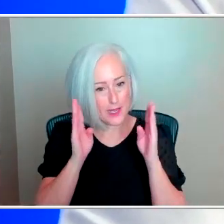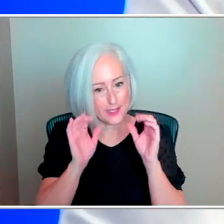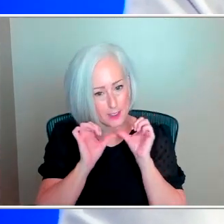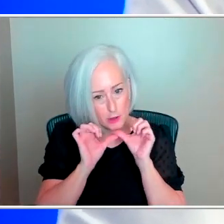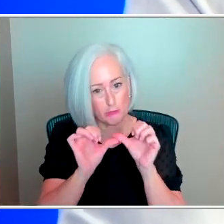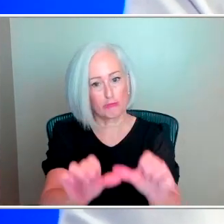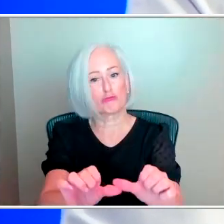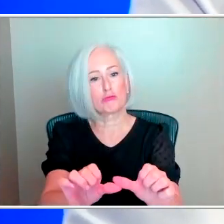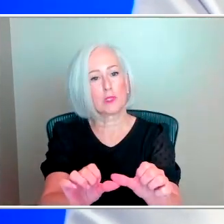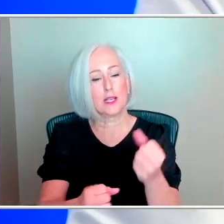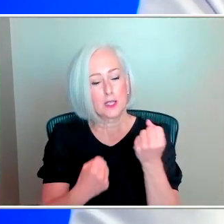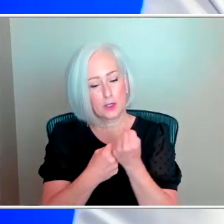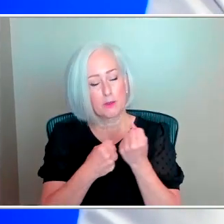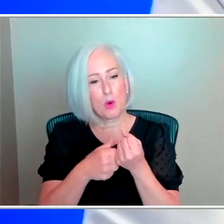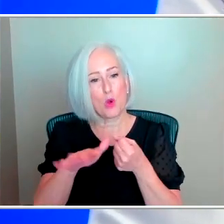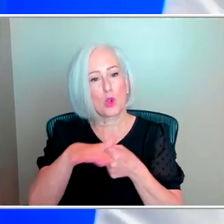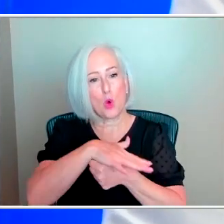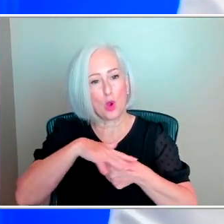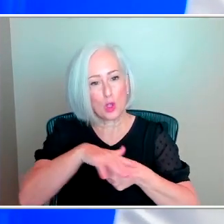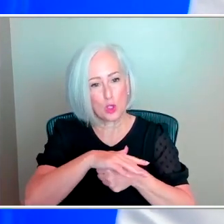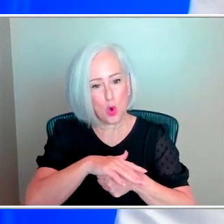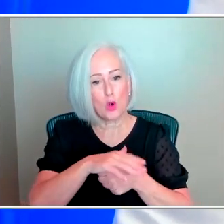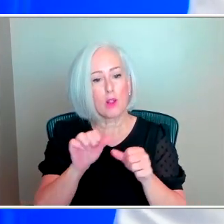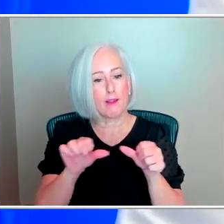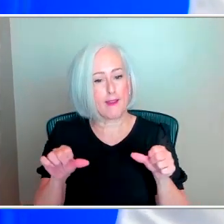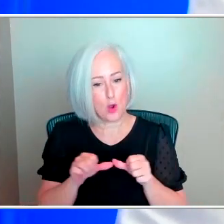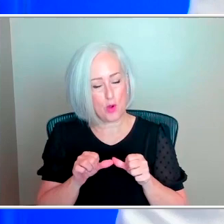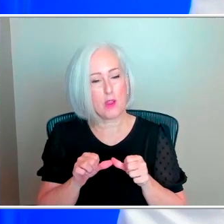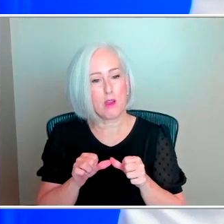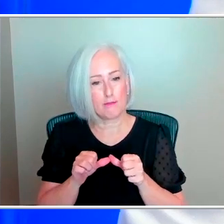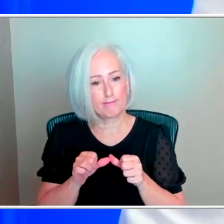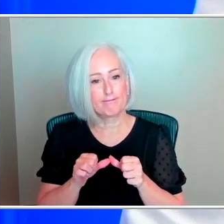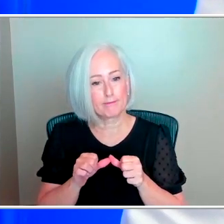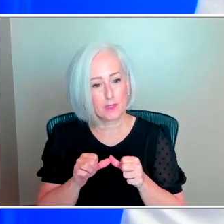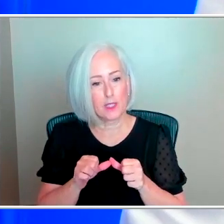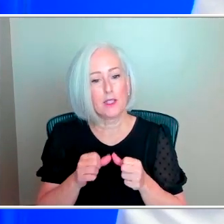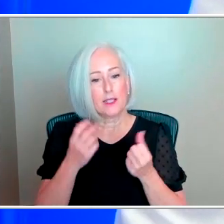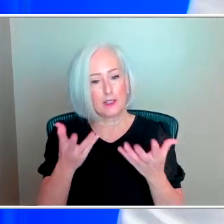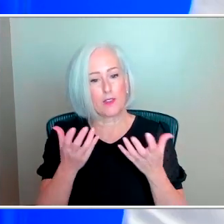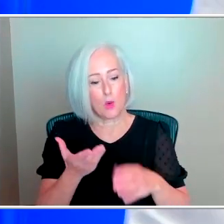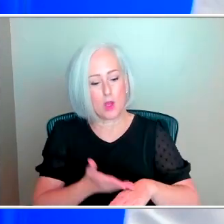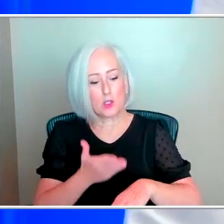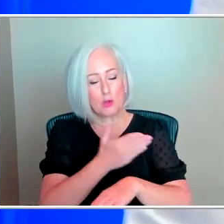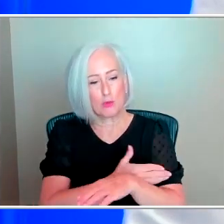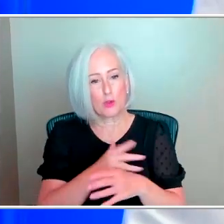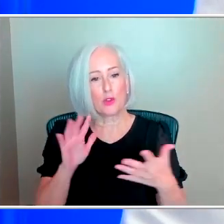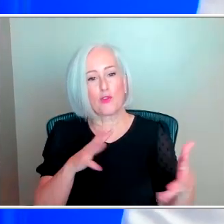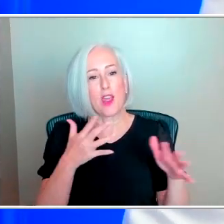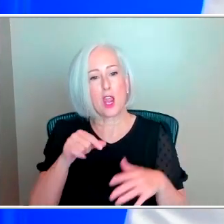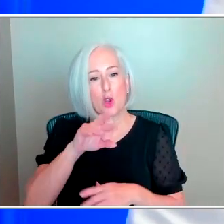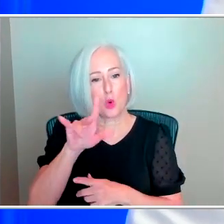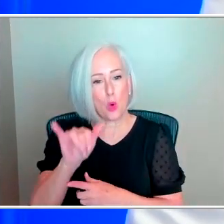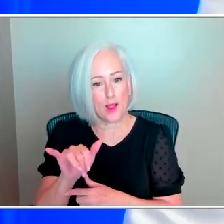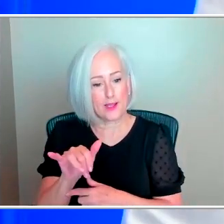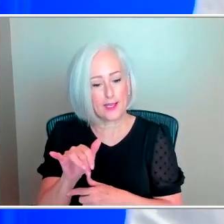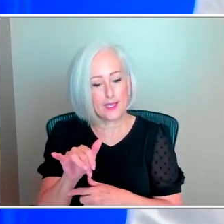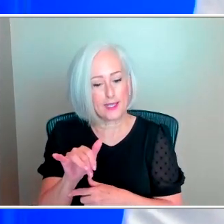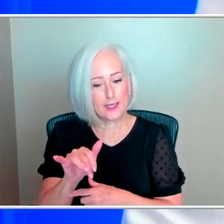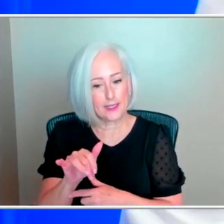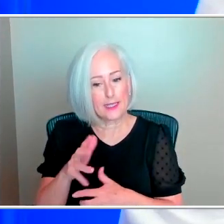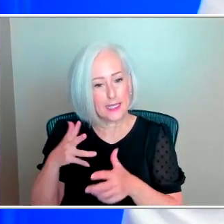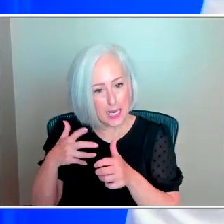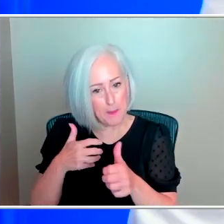your local areas and when they want to improve air quality. Stay updated on, especially